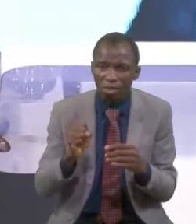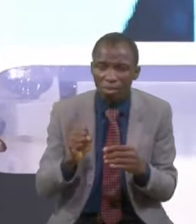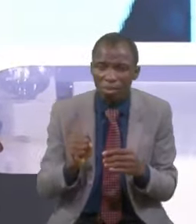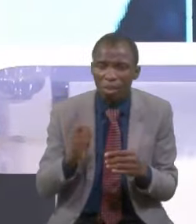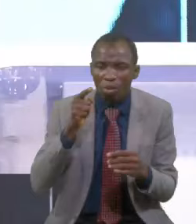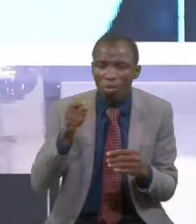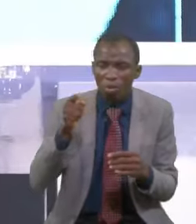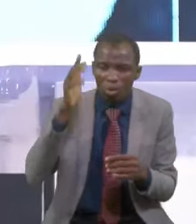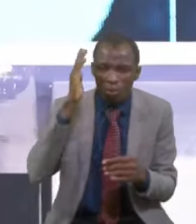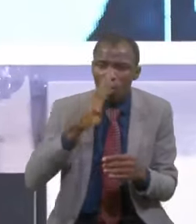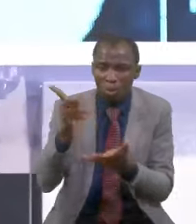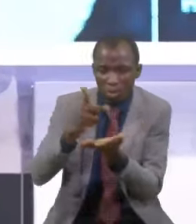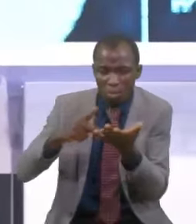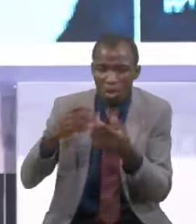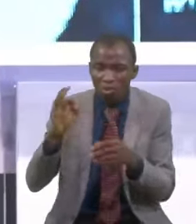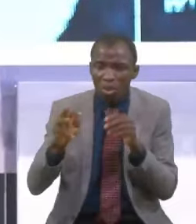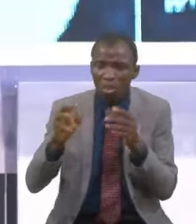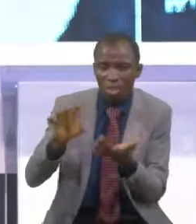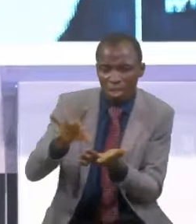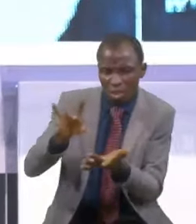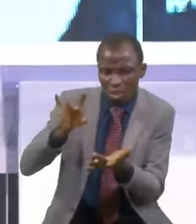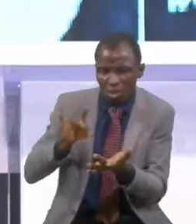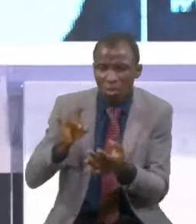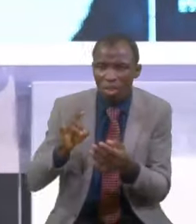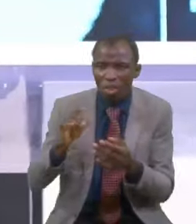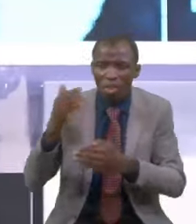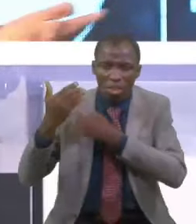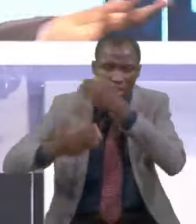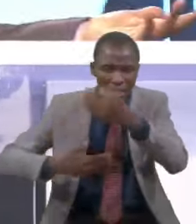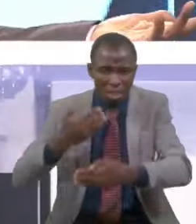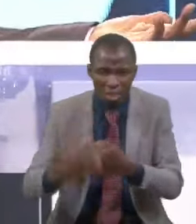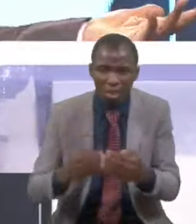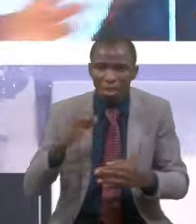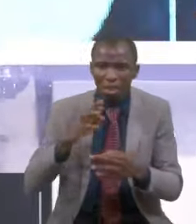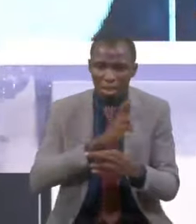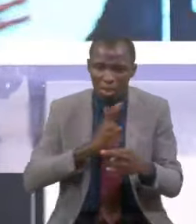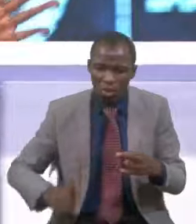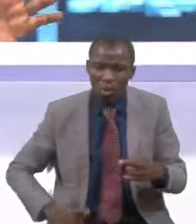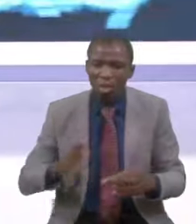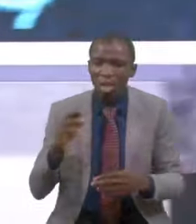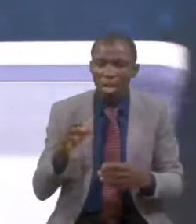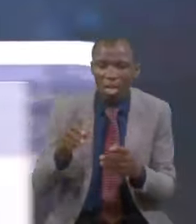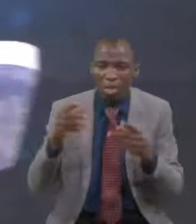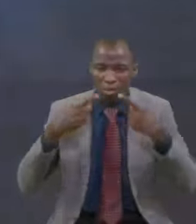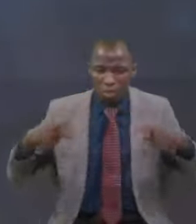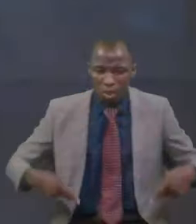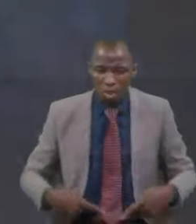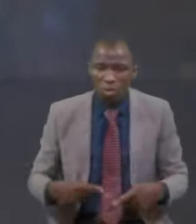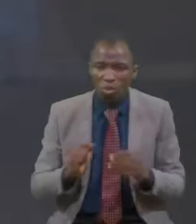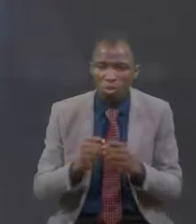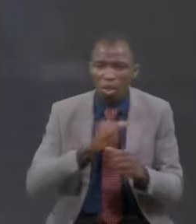chosen generation, a royal priesthood, and holy nation, a